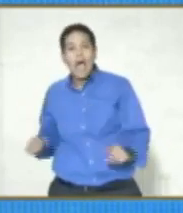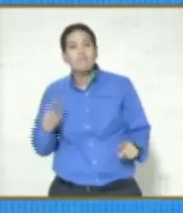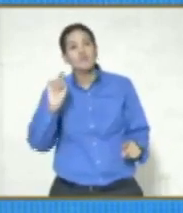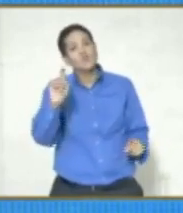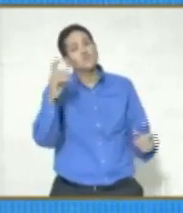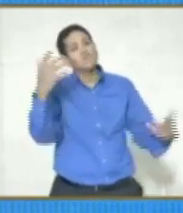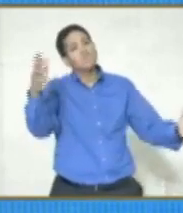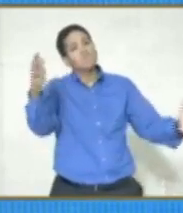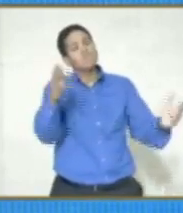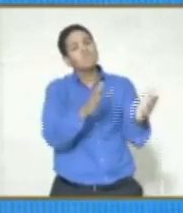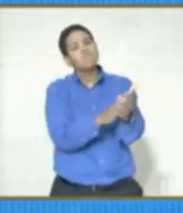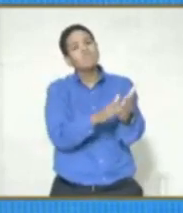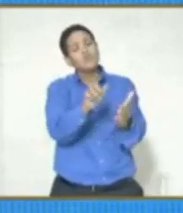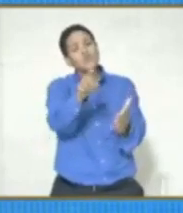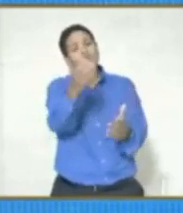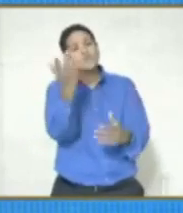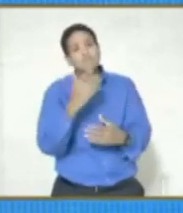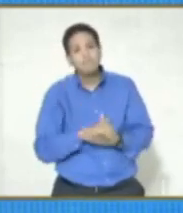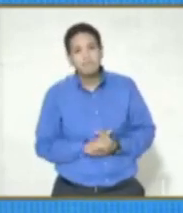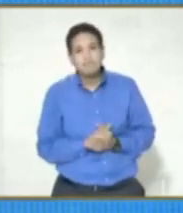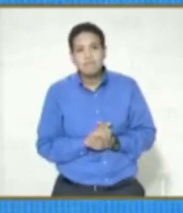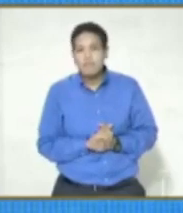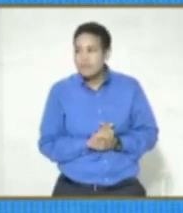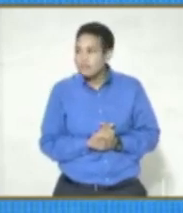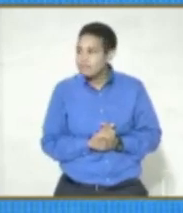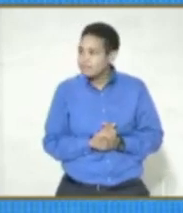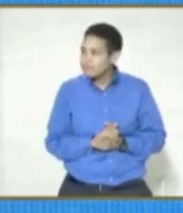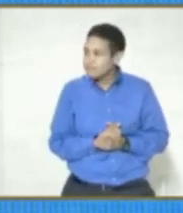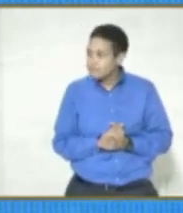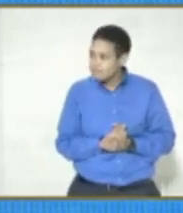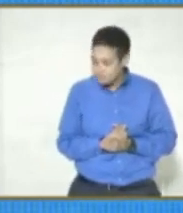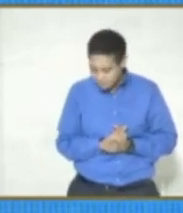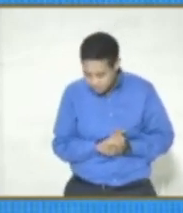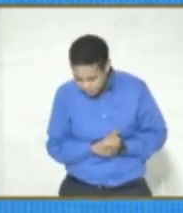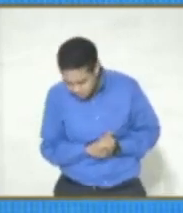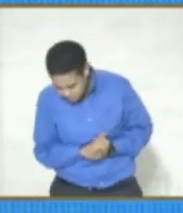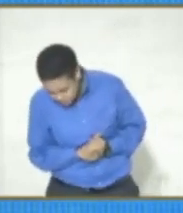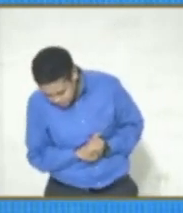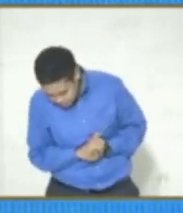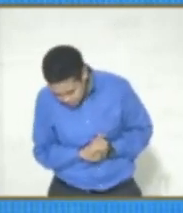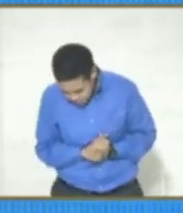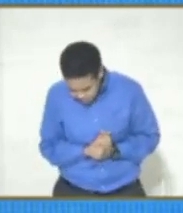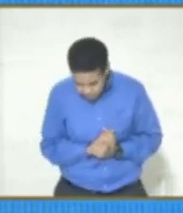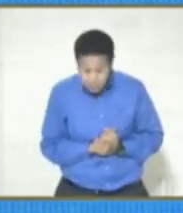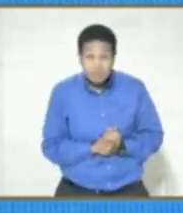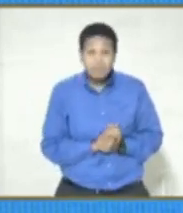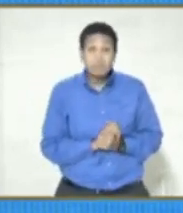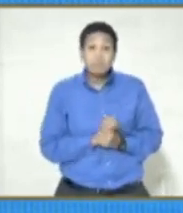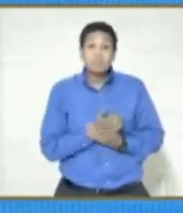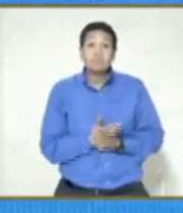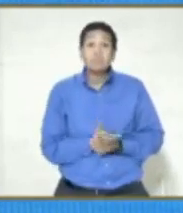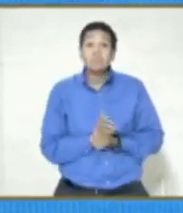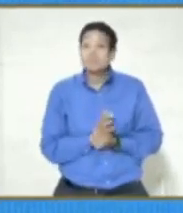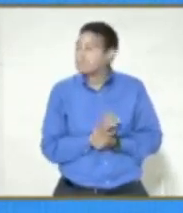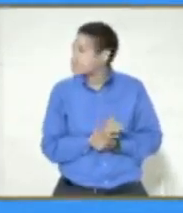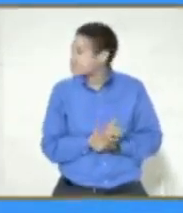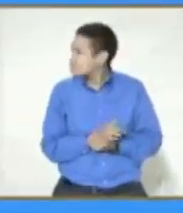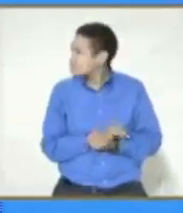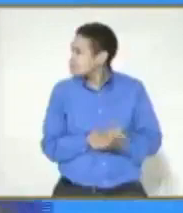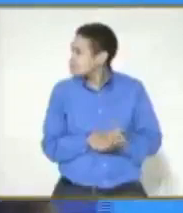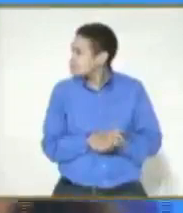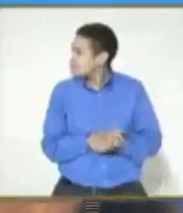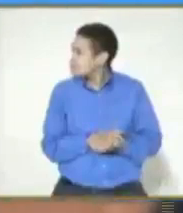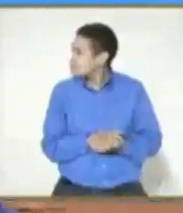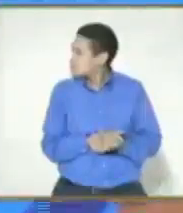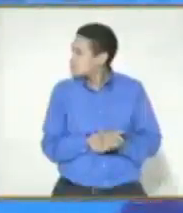applauded. Thank you. I'm sorry. May I go ahead, Minister? Yeah, I would just probably ask Ms.